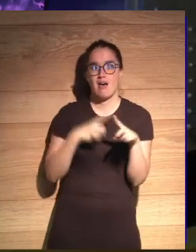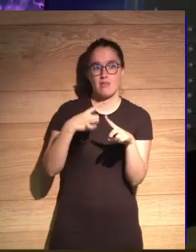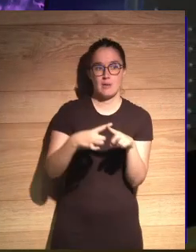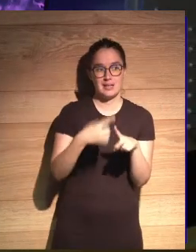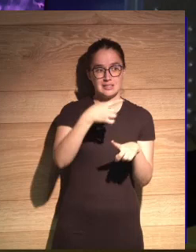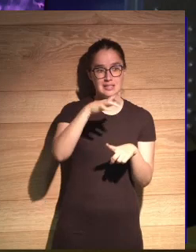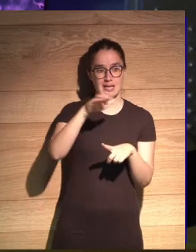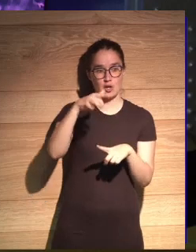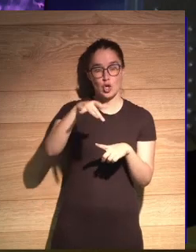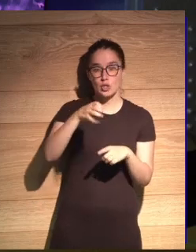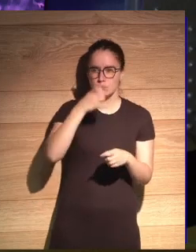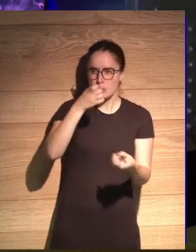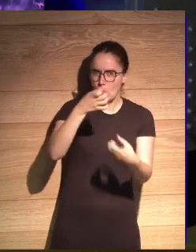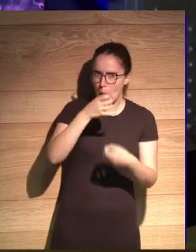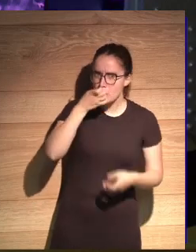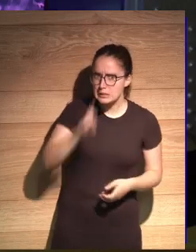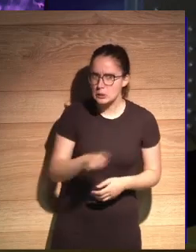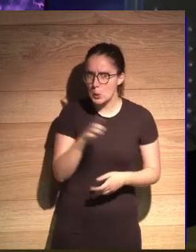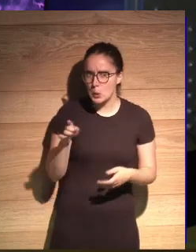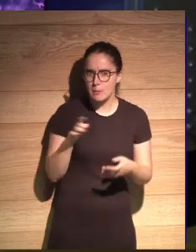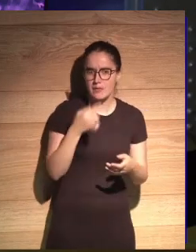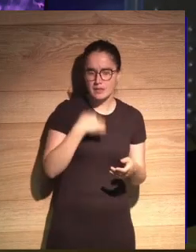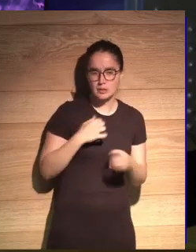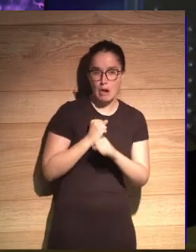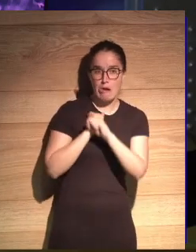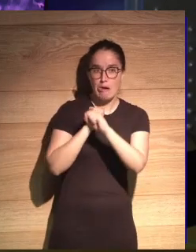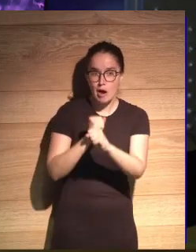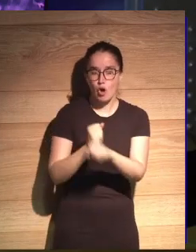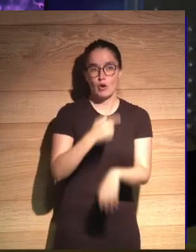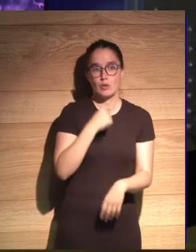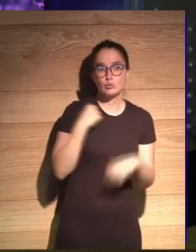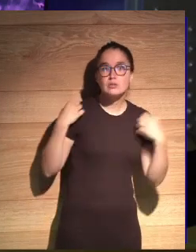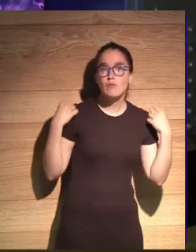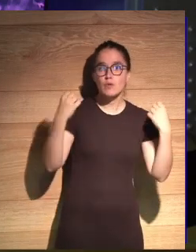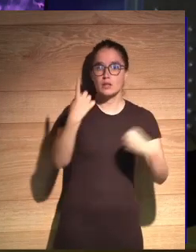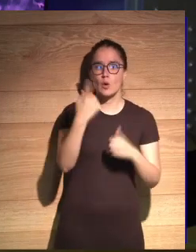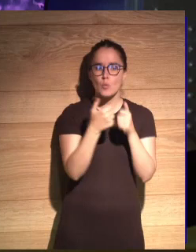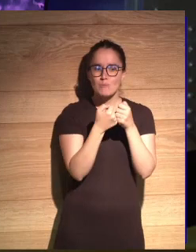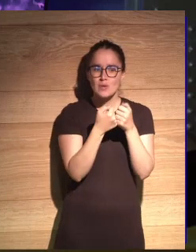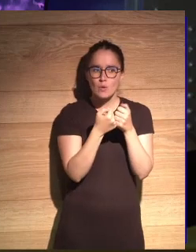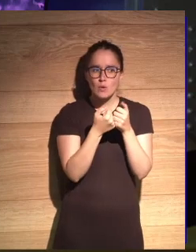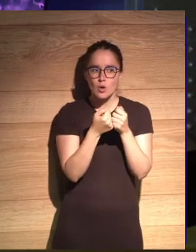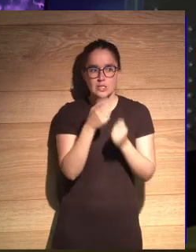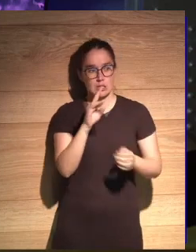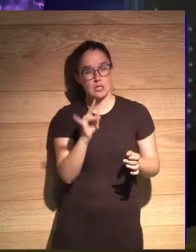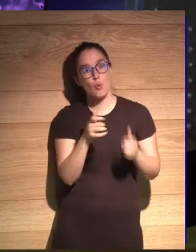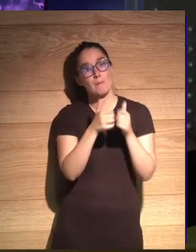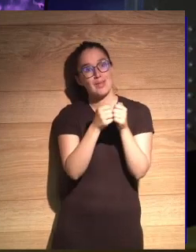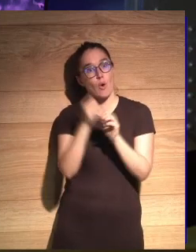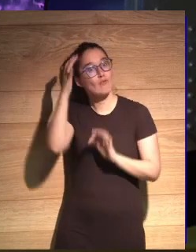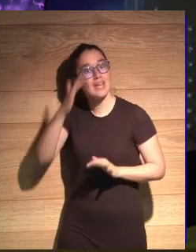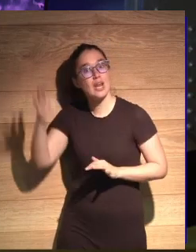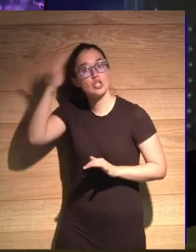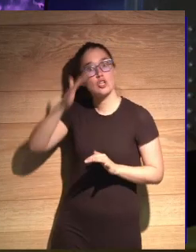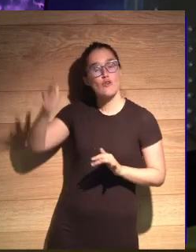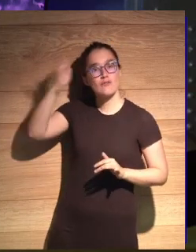in the virtual world, but also in the real world. And Gregorio, I've heard that you have been a great